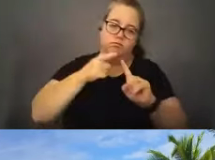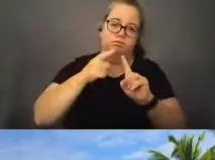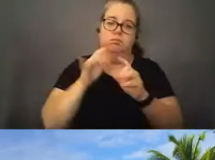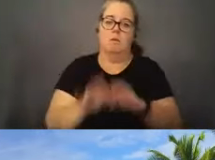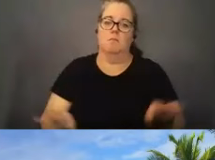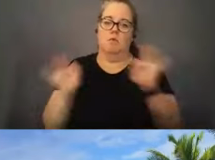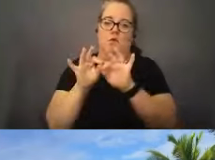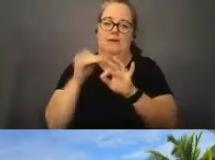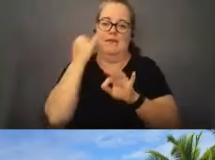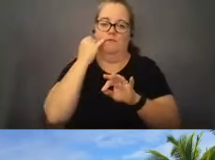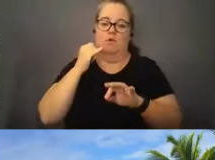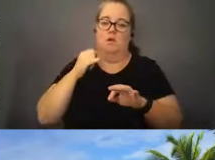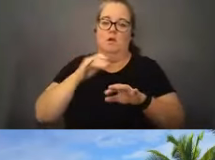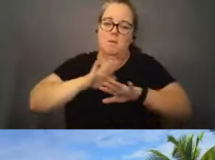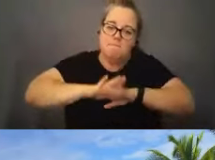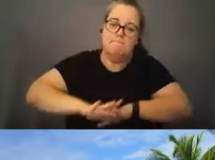the pumping for it.